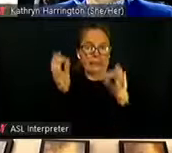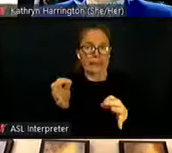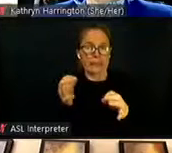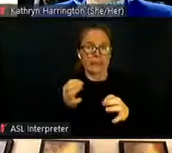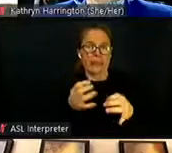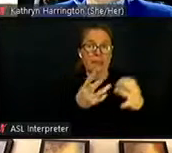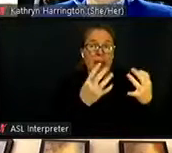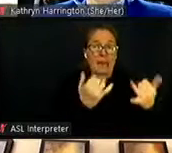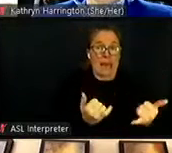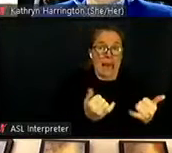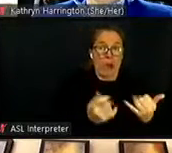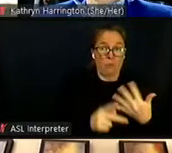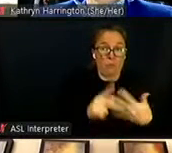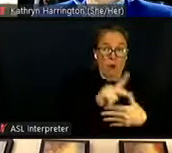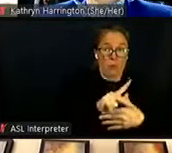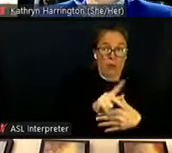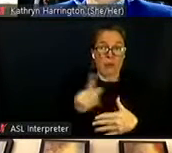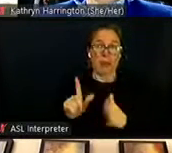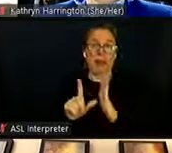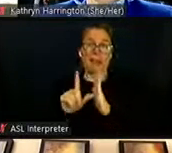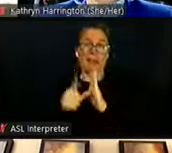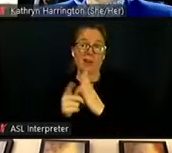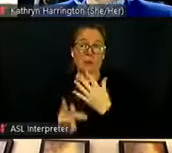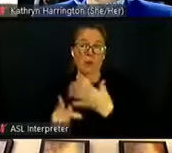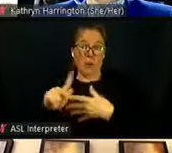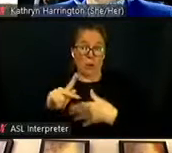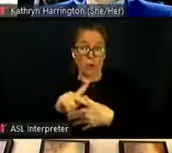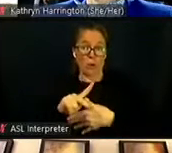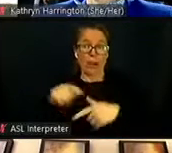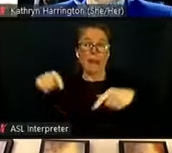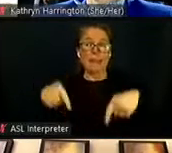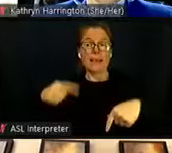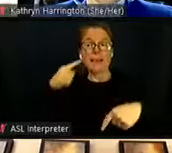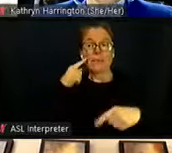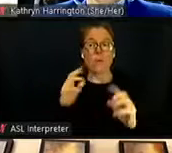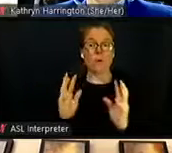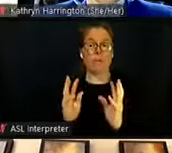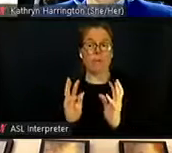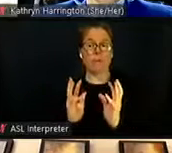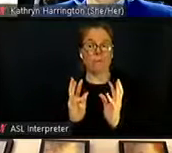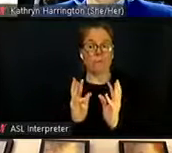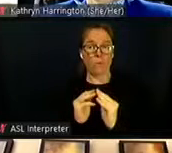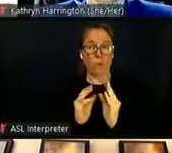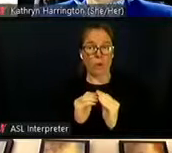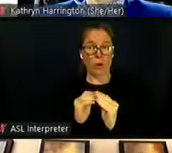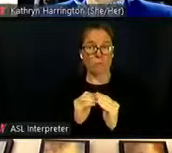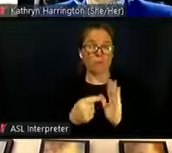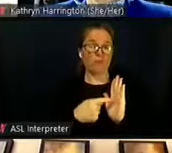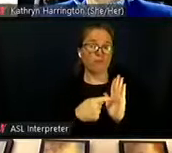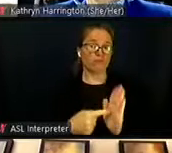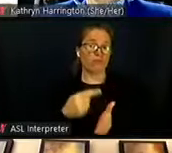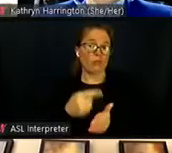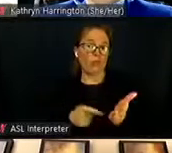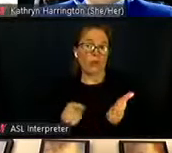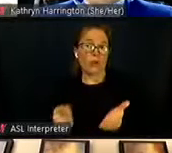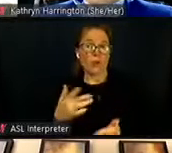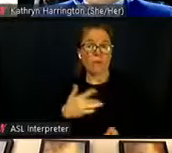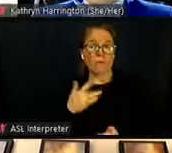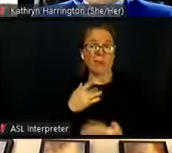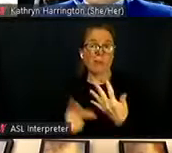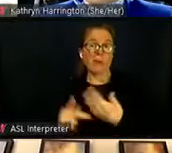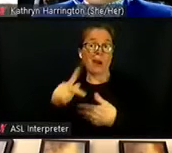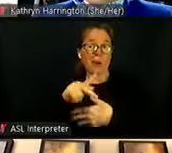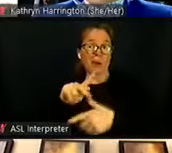participatory budgeting is designed to serve as a forum to advocate for specific changes to the budget, this process tonight and for the next